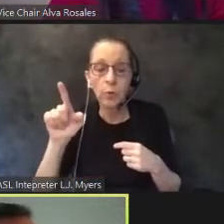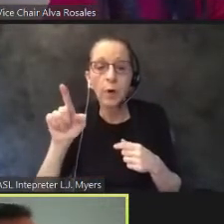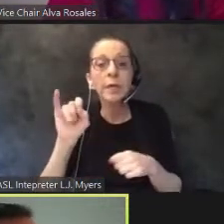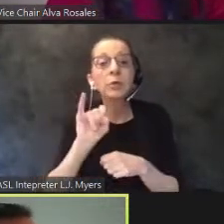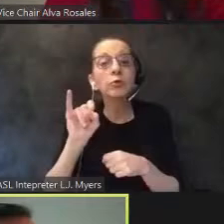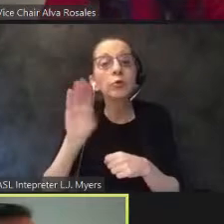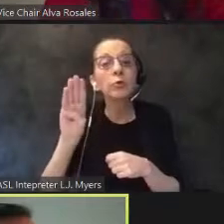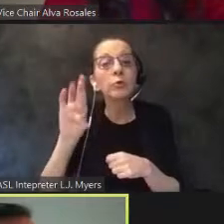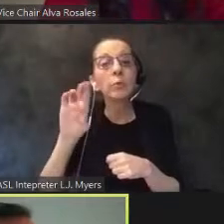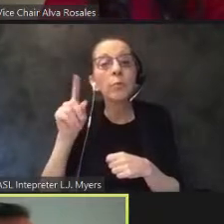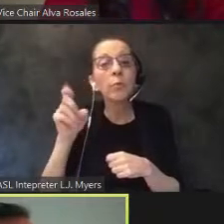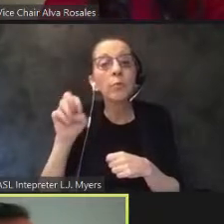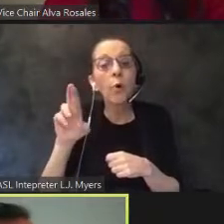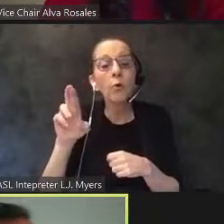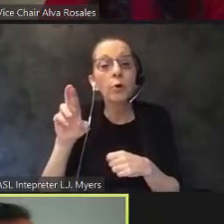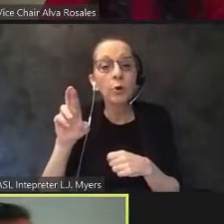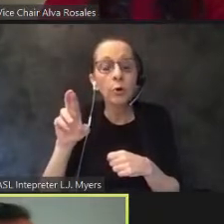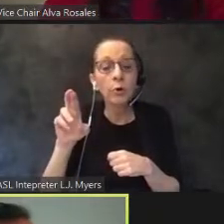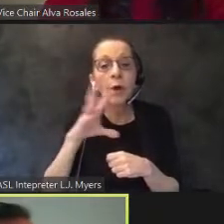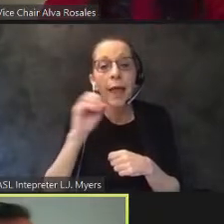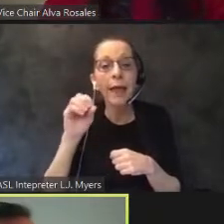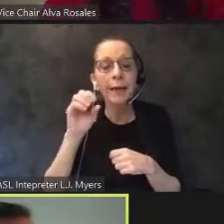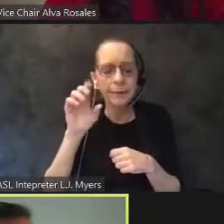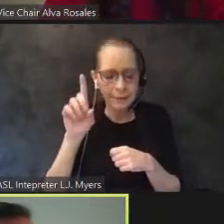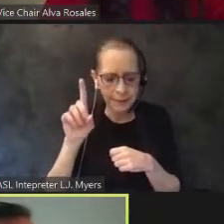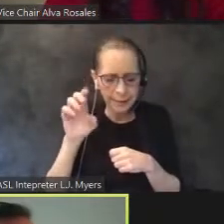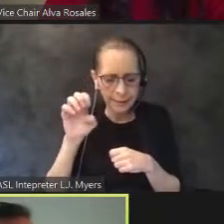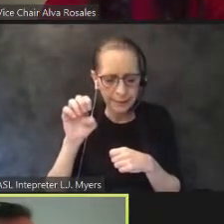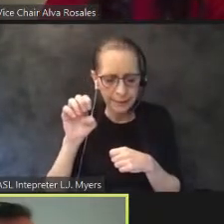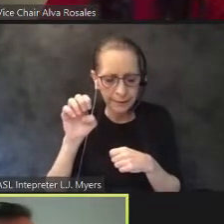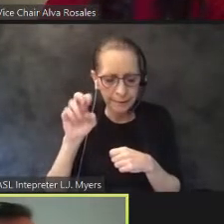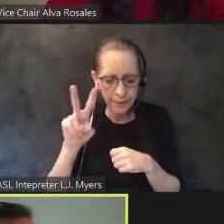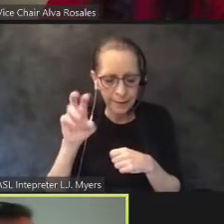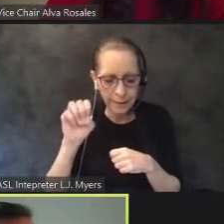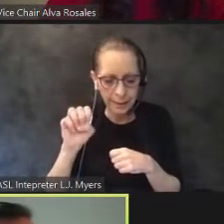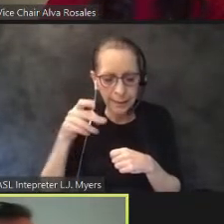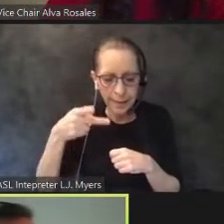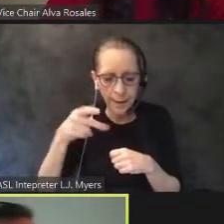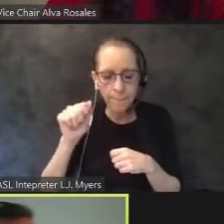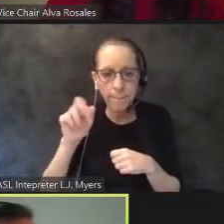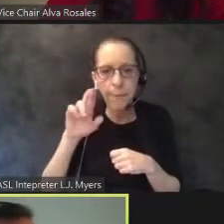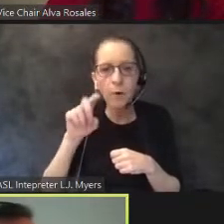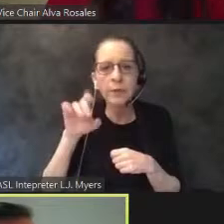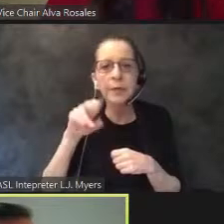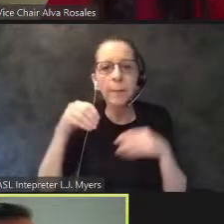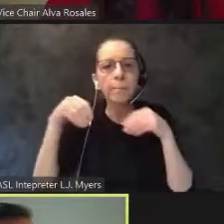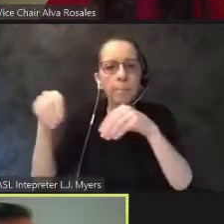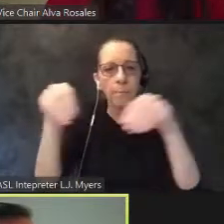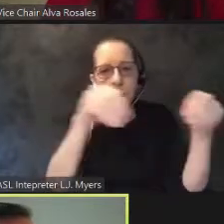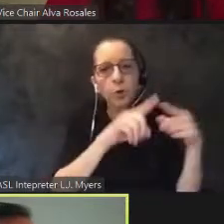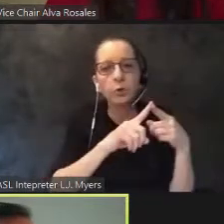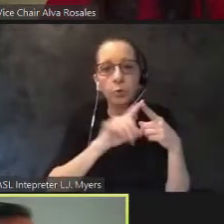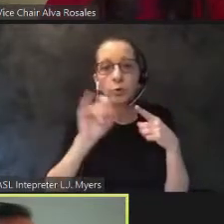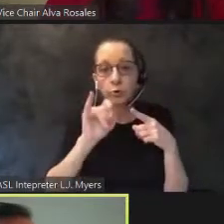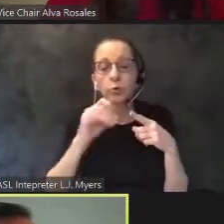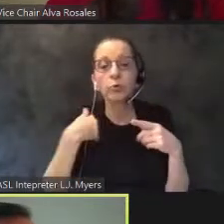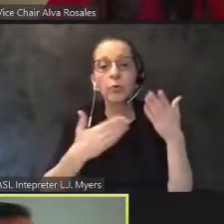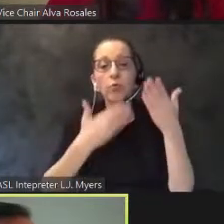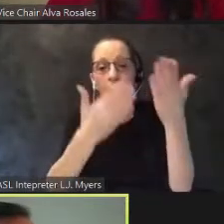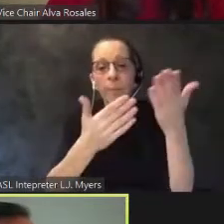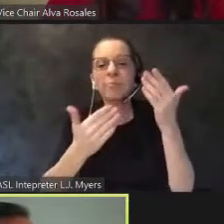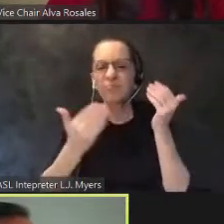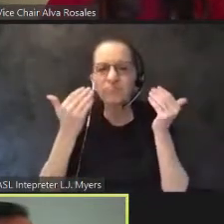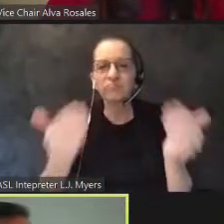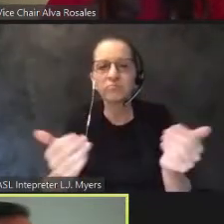broker, Mesereau, and our DBE Paradigm marketed this new coverage to the insurance markets, and we recommend proceeding with